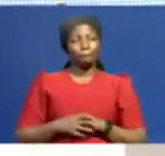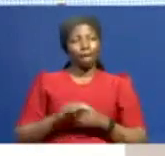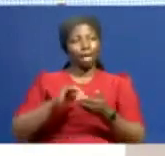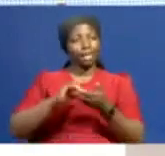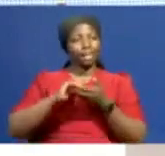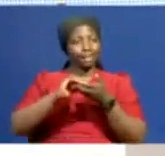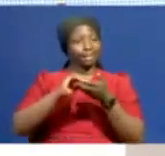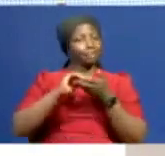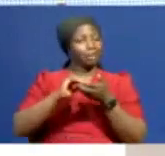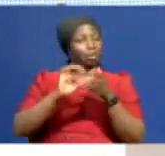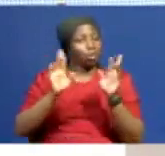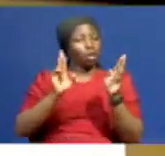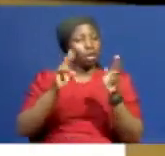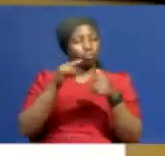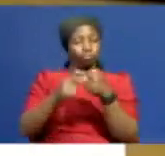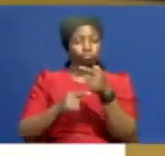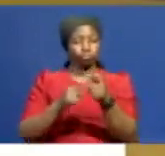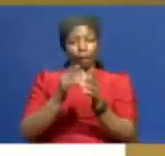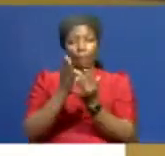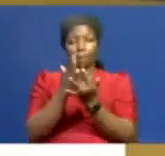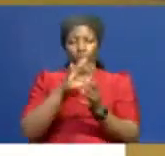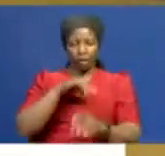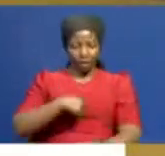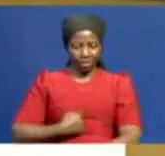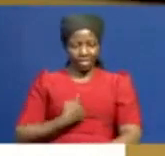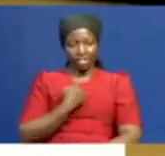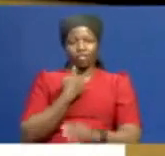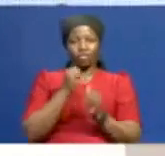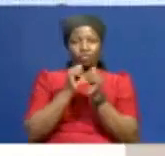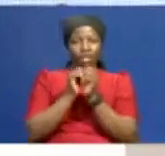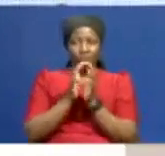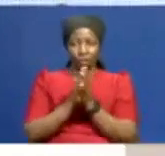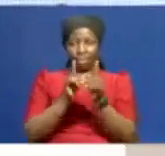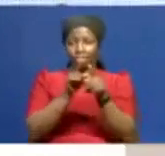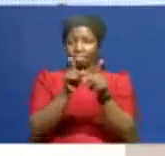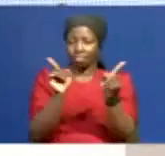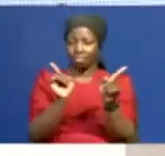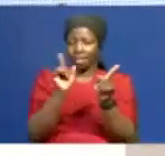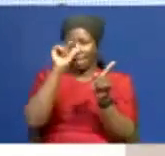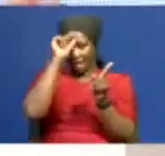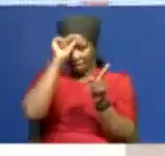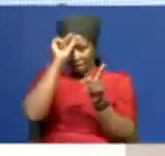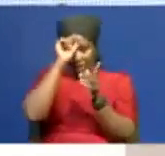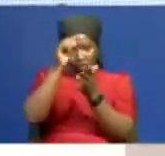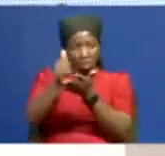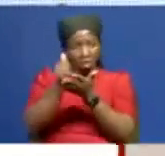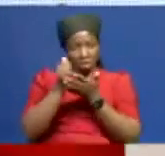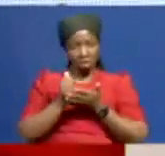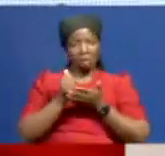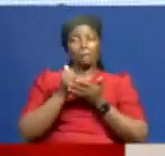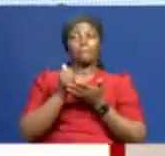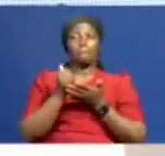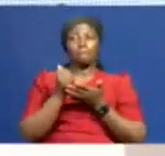Engagements are already ongoing between ourselves and these governments to help us structure